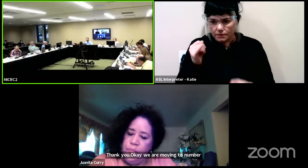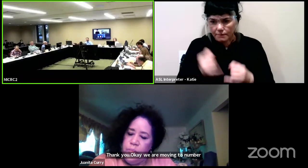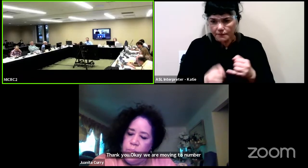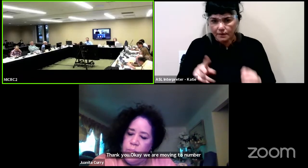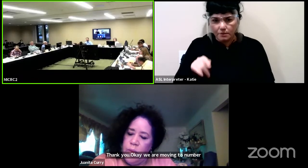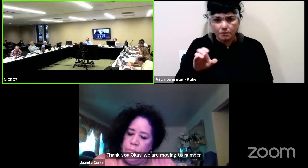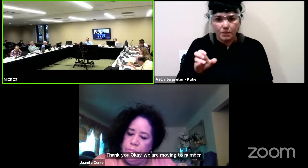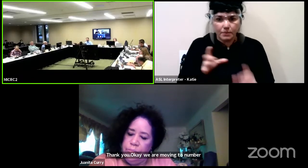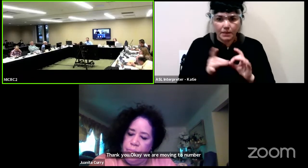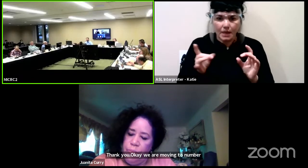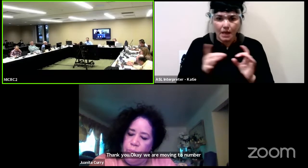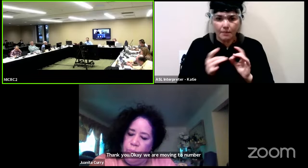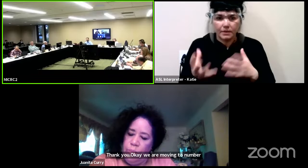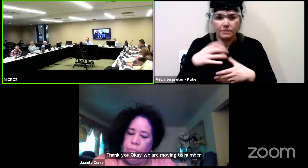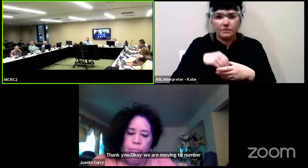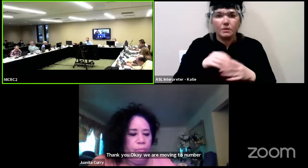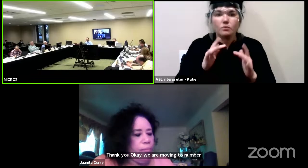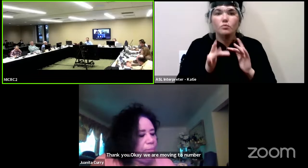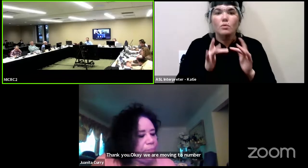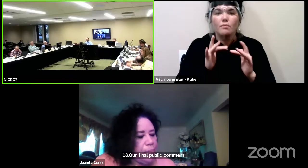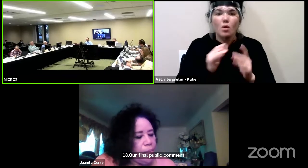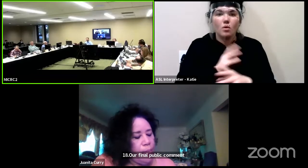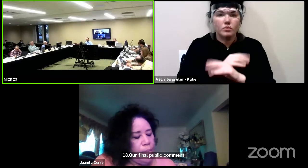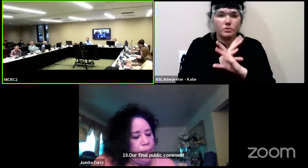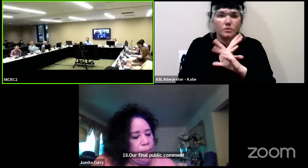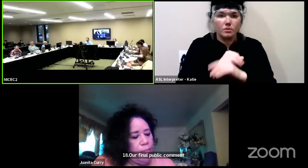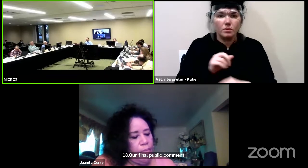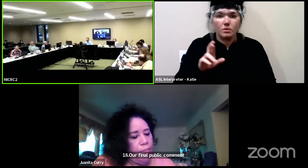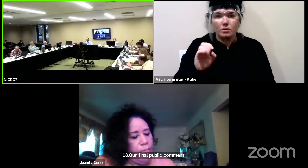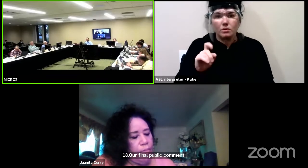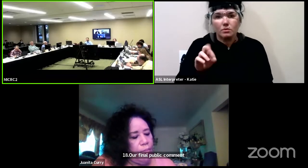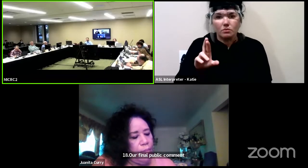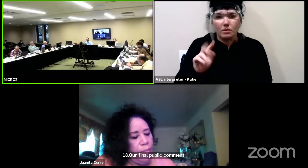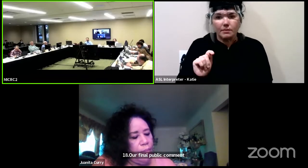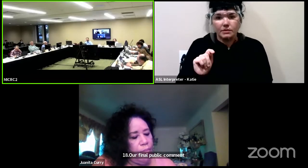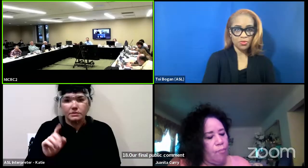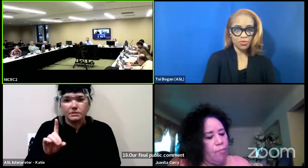participant remote public comment i should say robert dindoffer